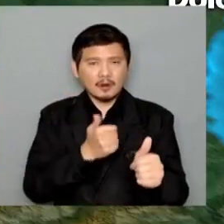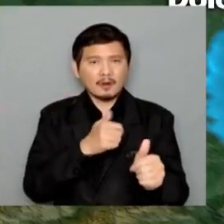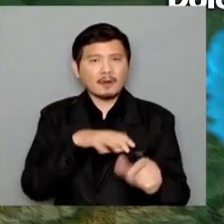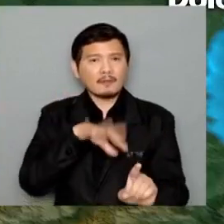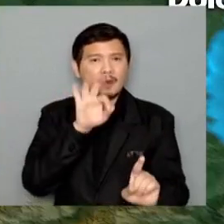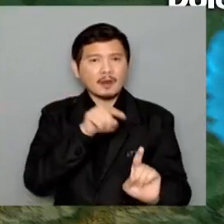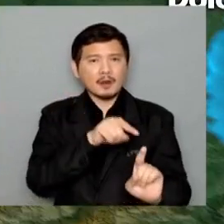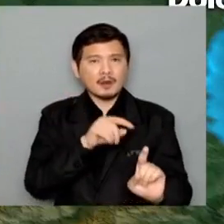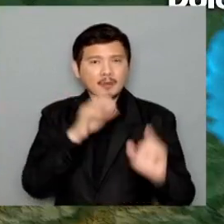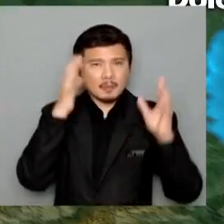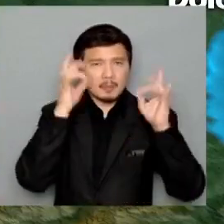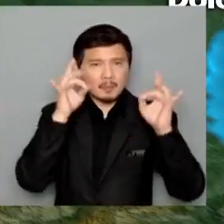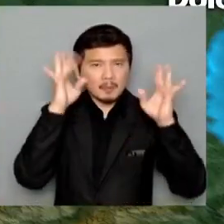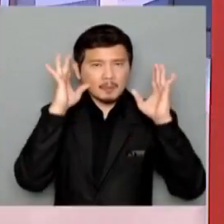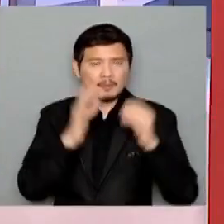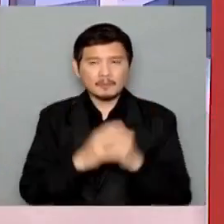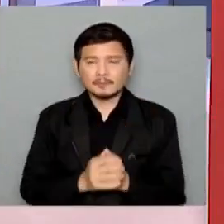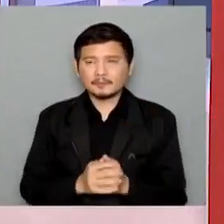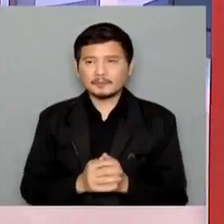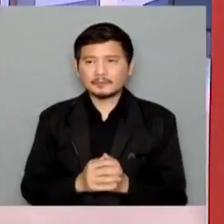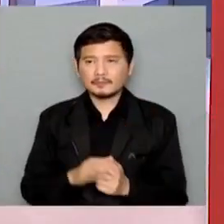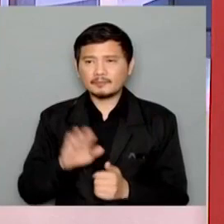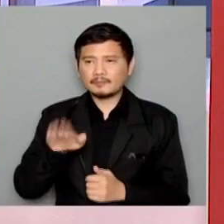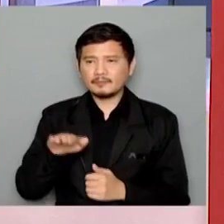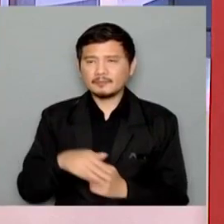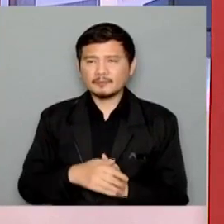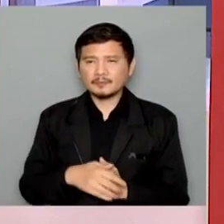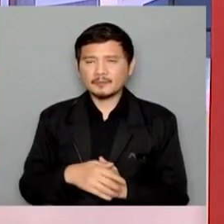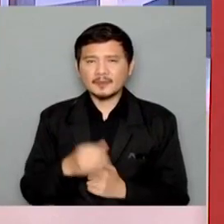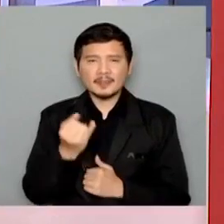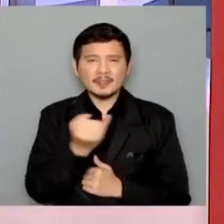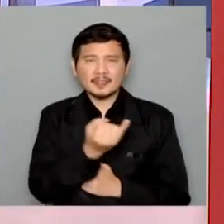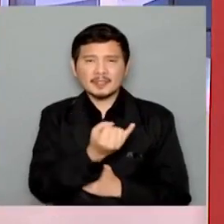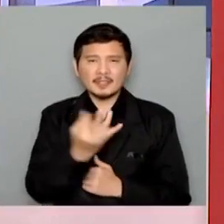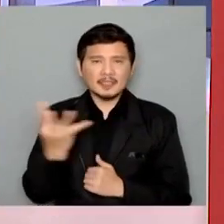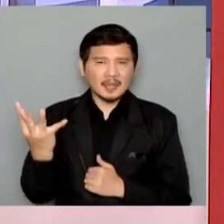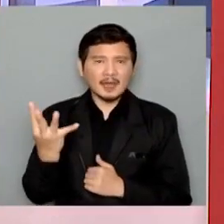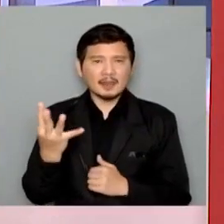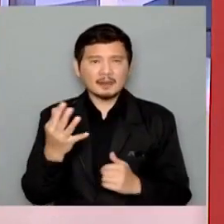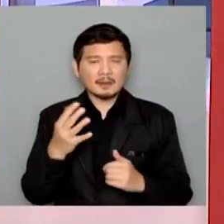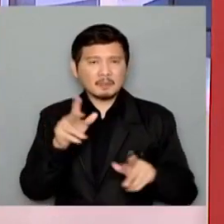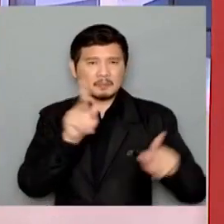know, Bianca, how many are now being pursued?